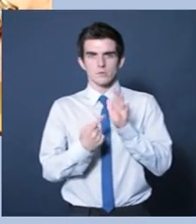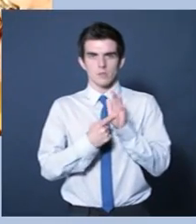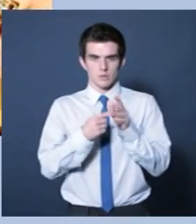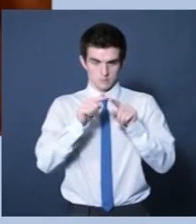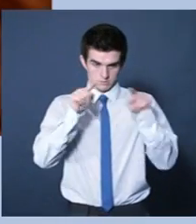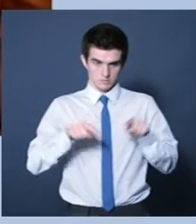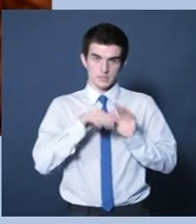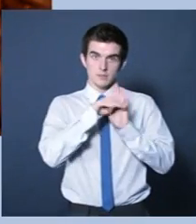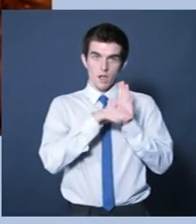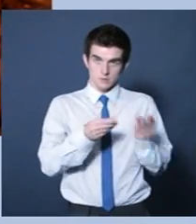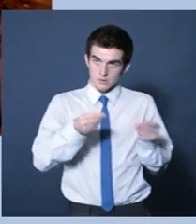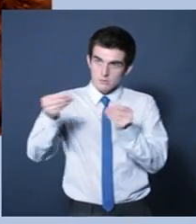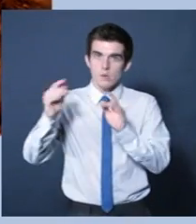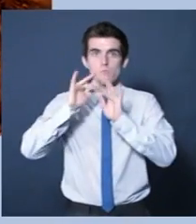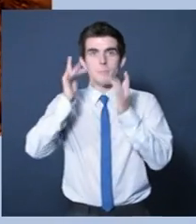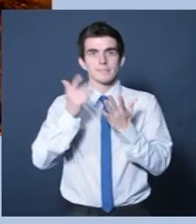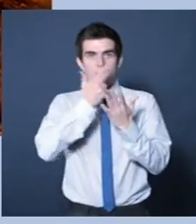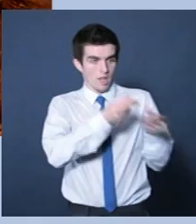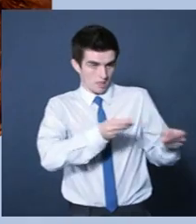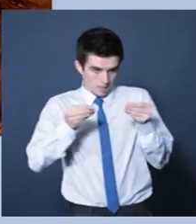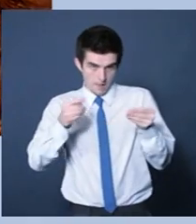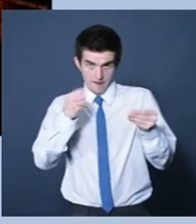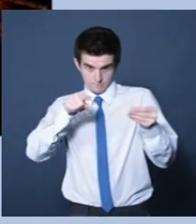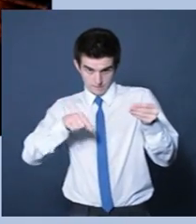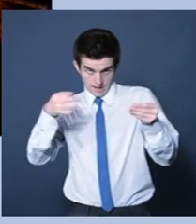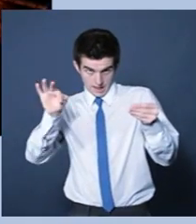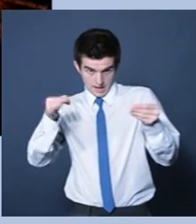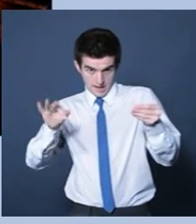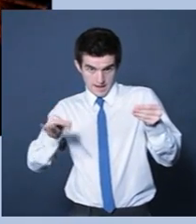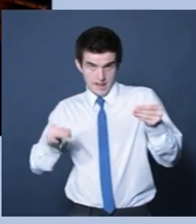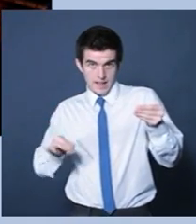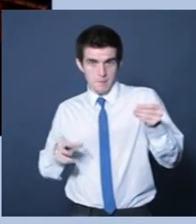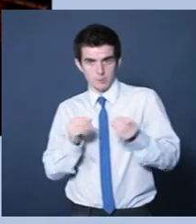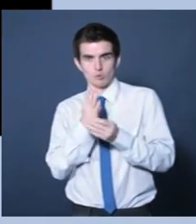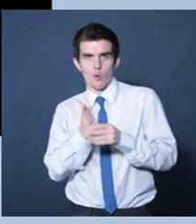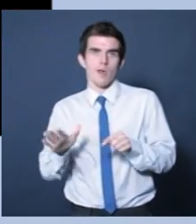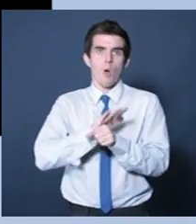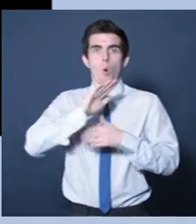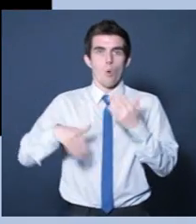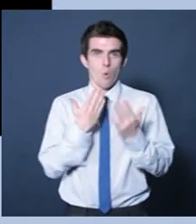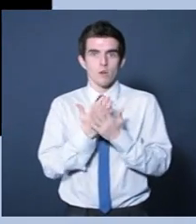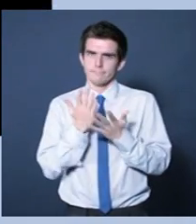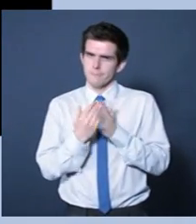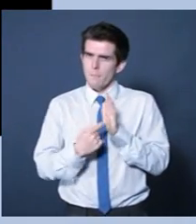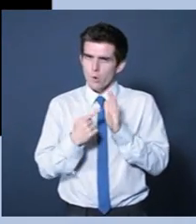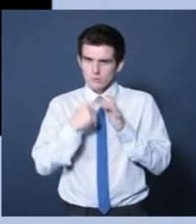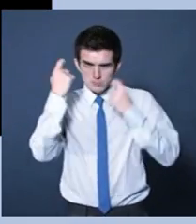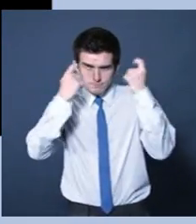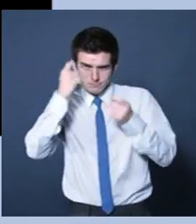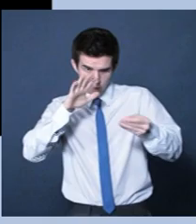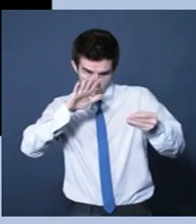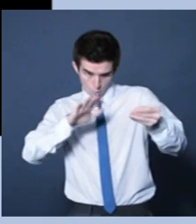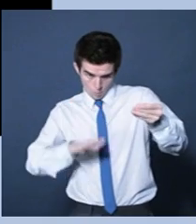in providing website designers with a checklist, if you like, and to make sure that everything is